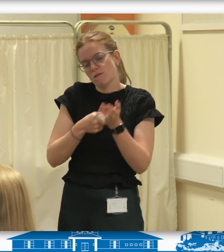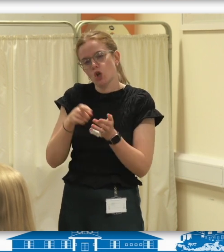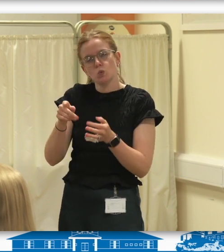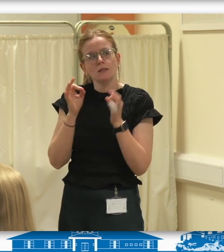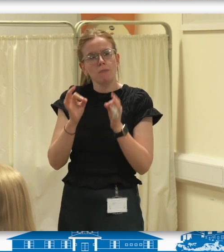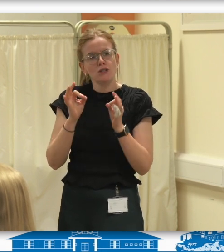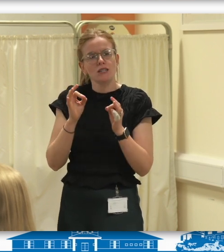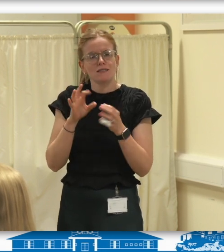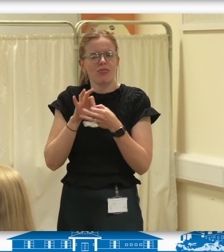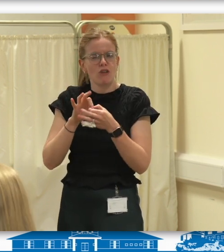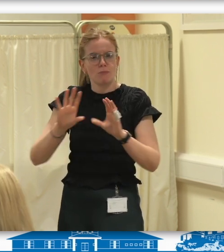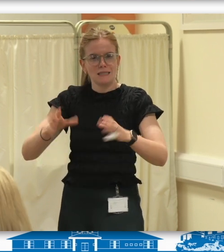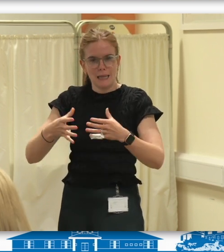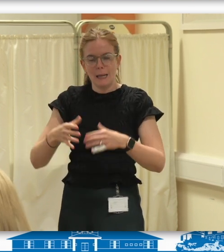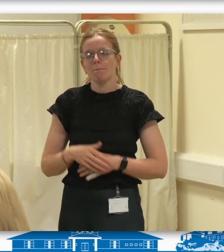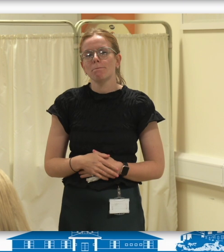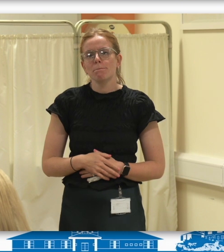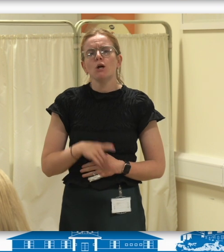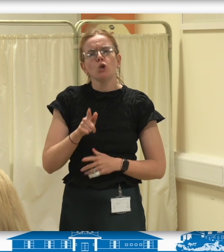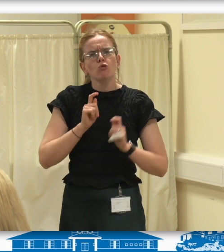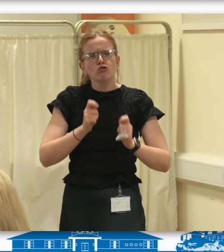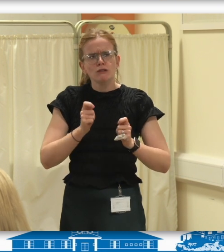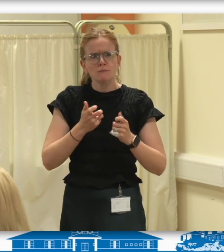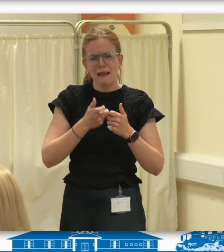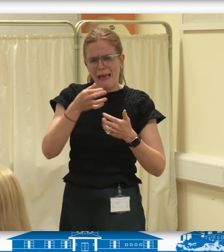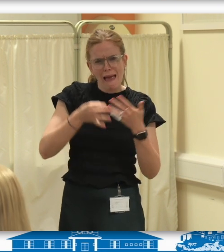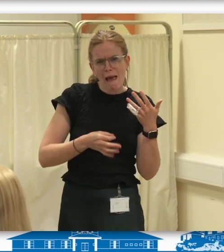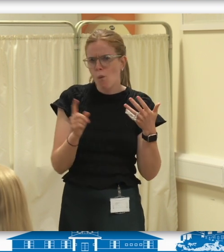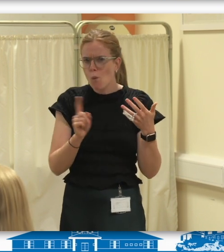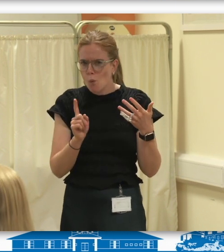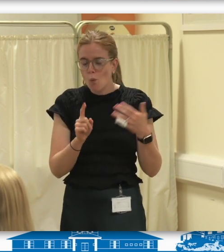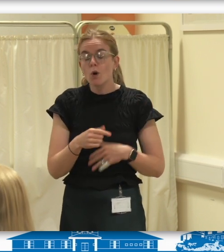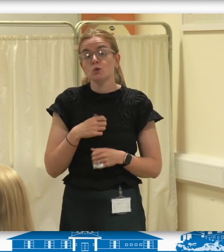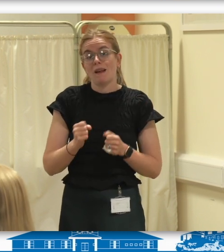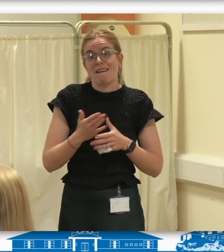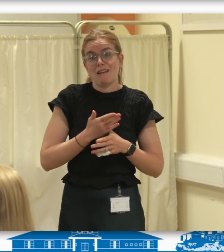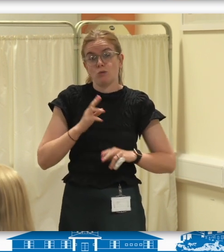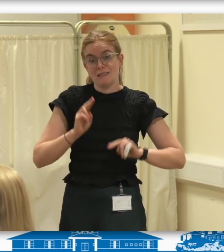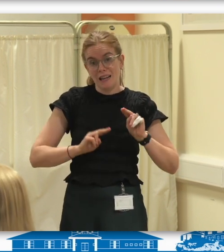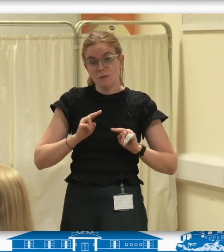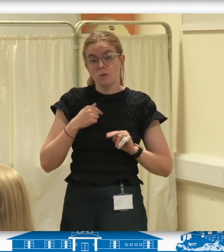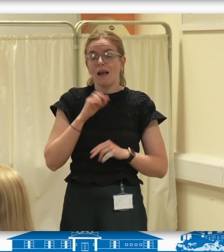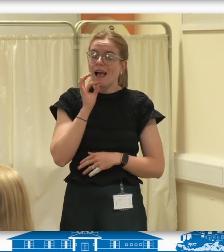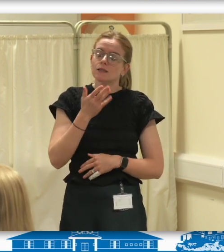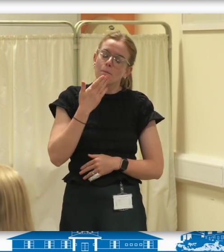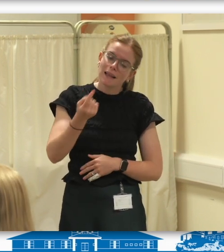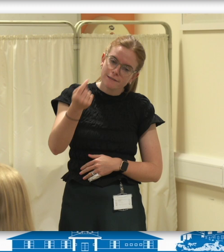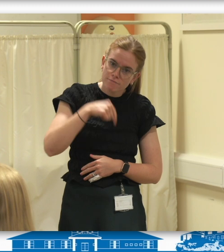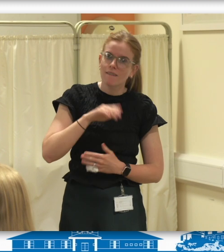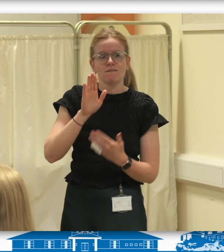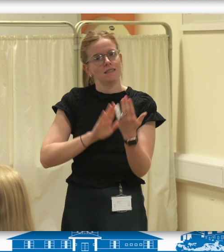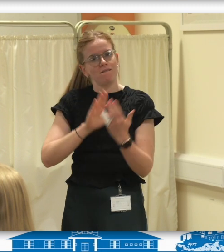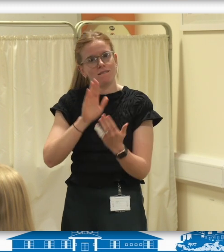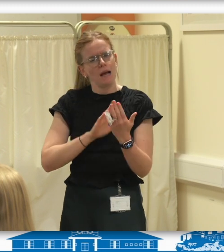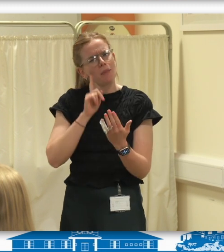So moving on, so the treatment format. Most initial assessments we ask to be in person because we feel that's nice to actually